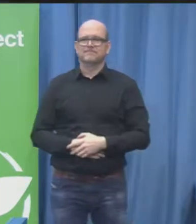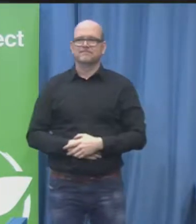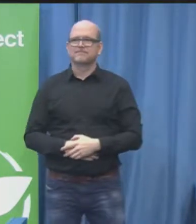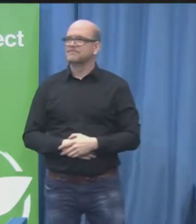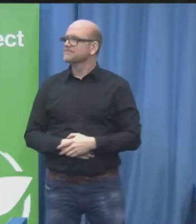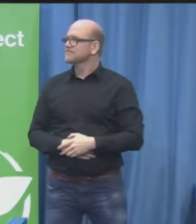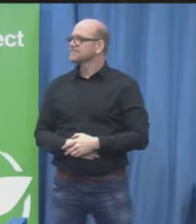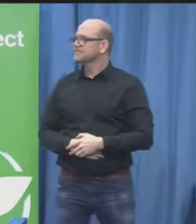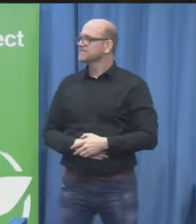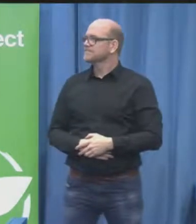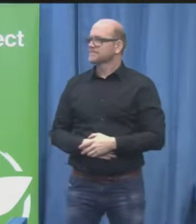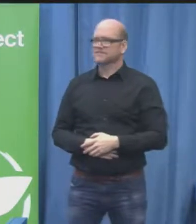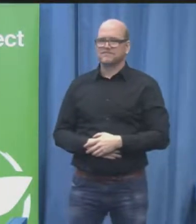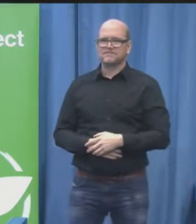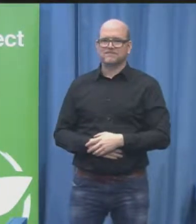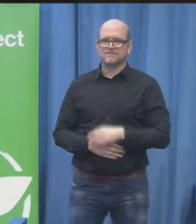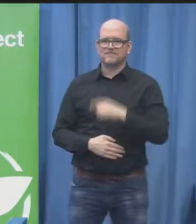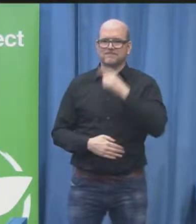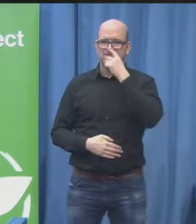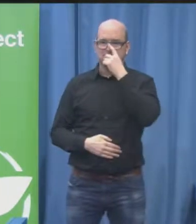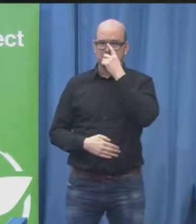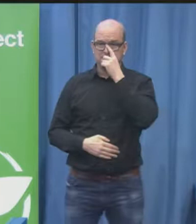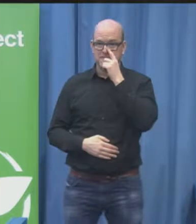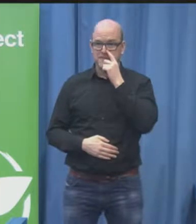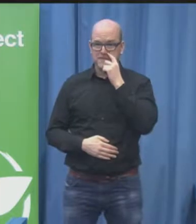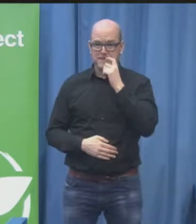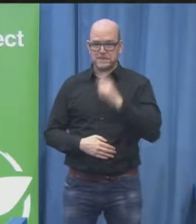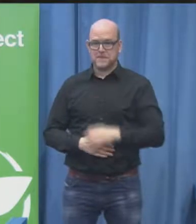Vielen herzlichen Dank. Ja? Dankeschön.